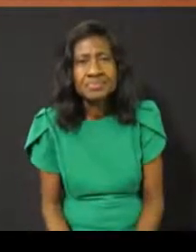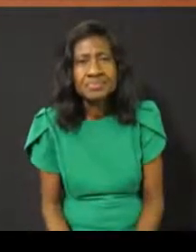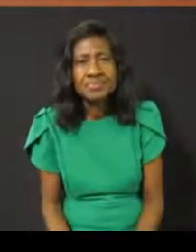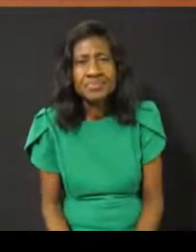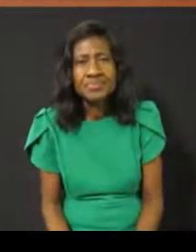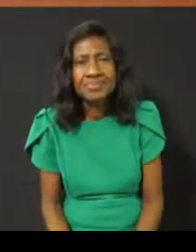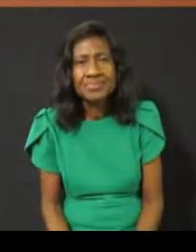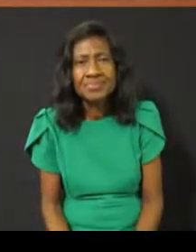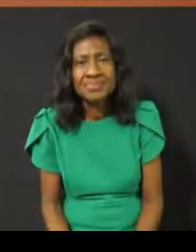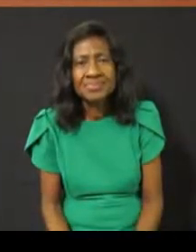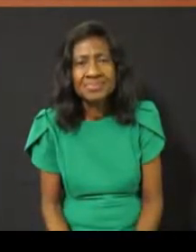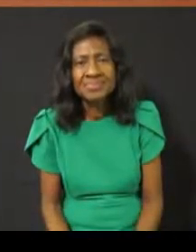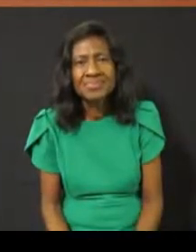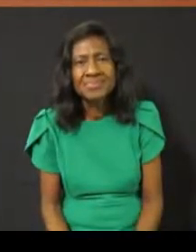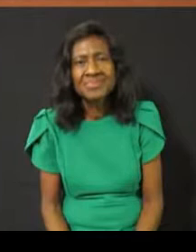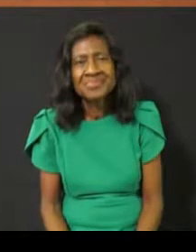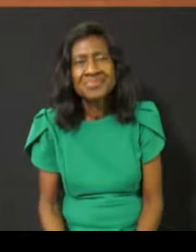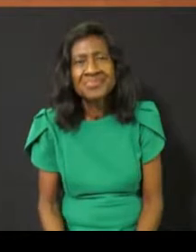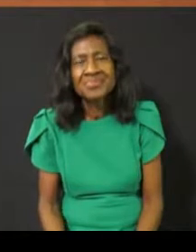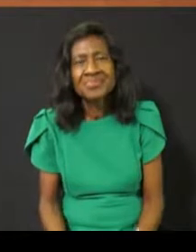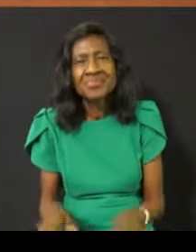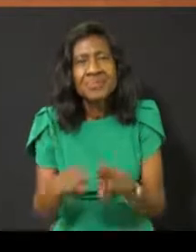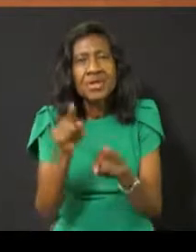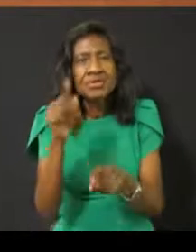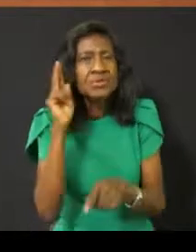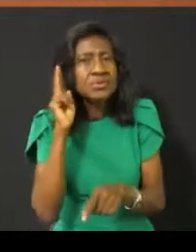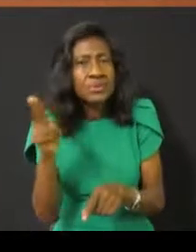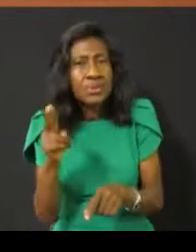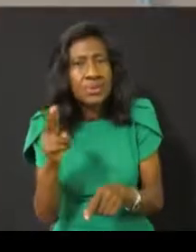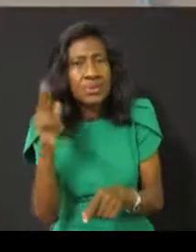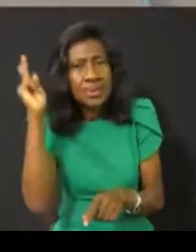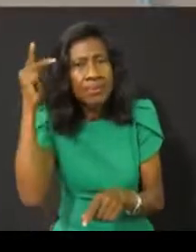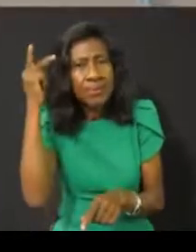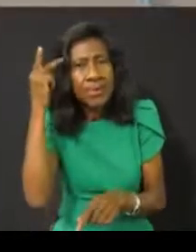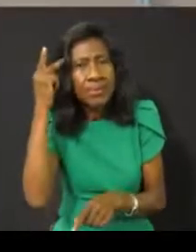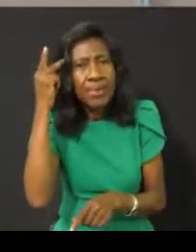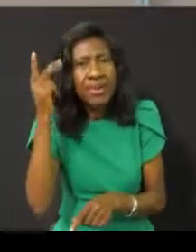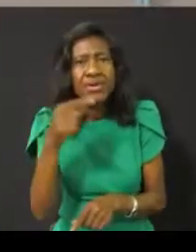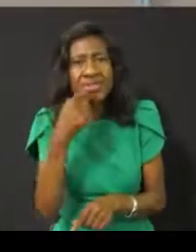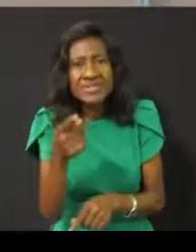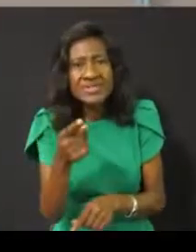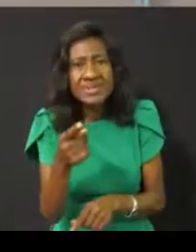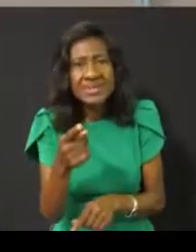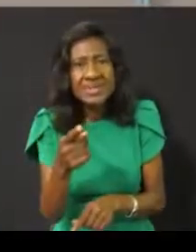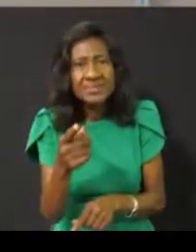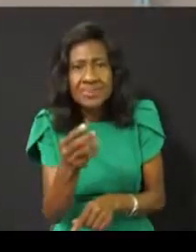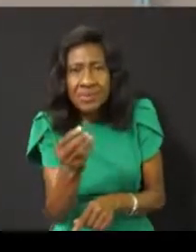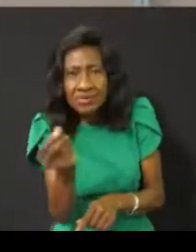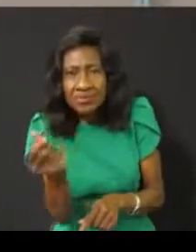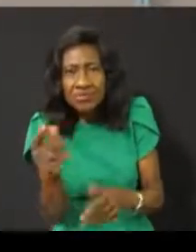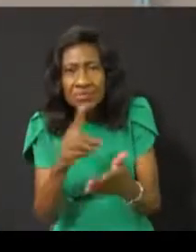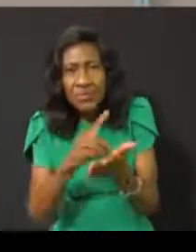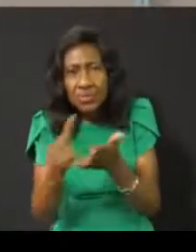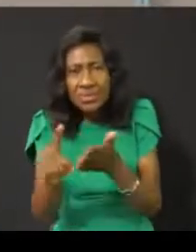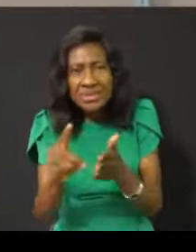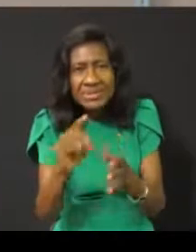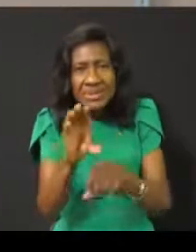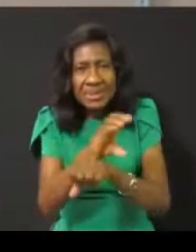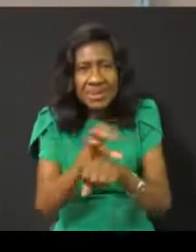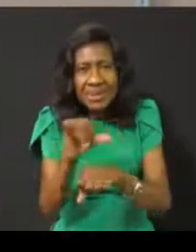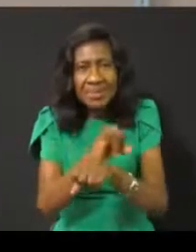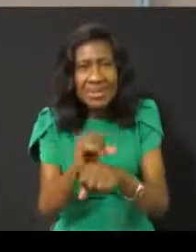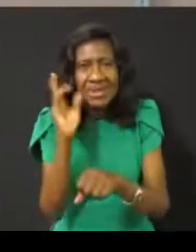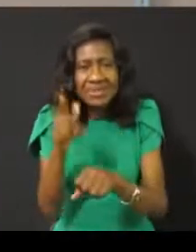Yes. Good afternoon, everyone. As you heard, the Honorable Premier said within a few weeks, the Cayman Islands will